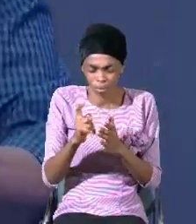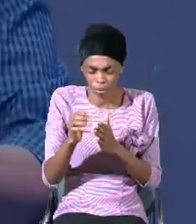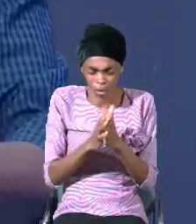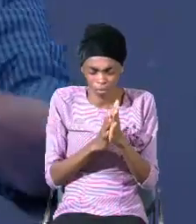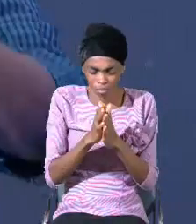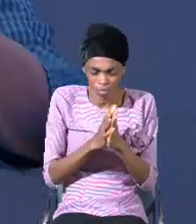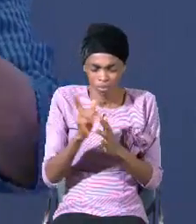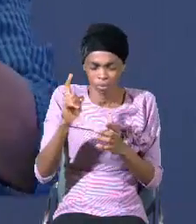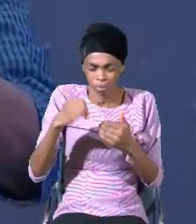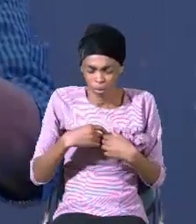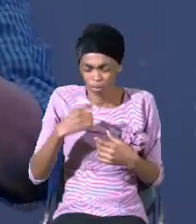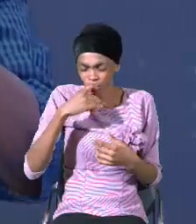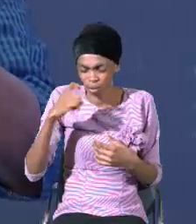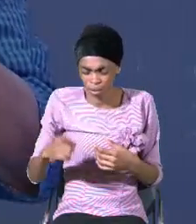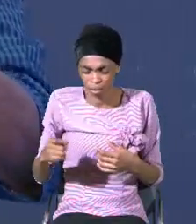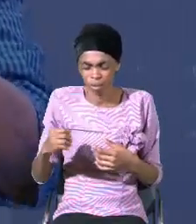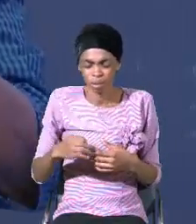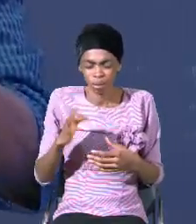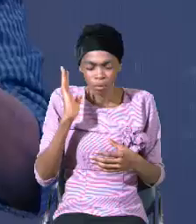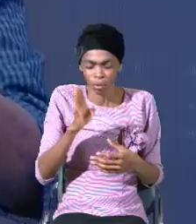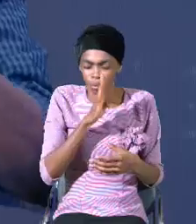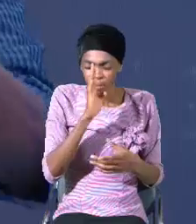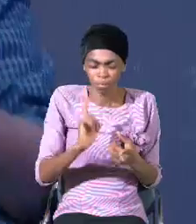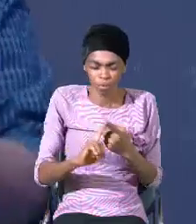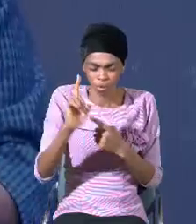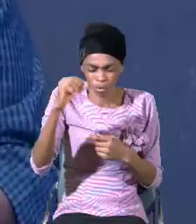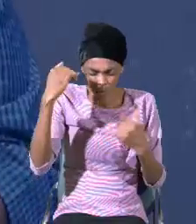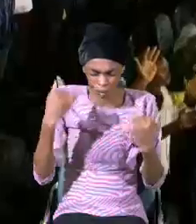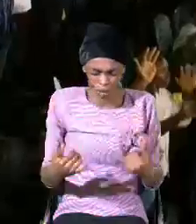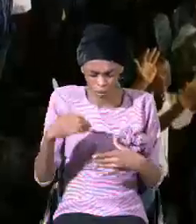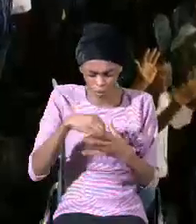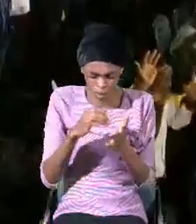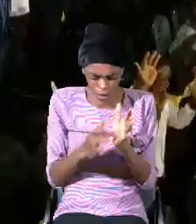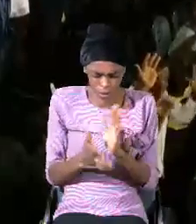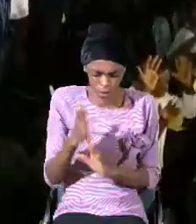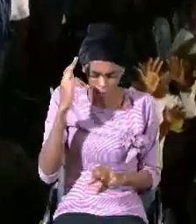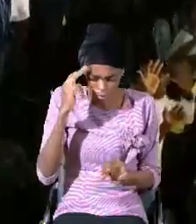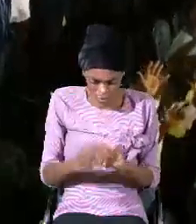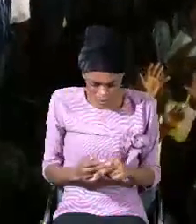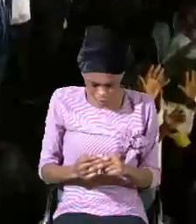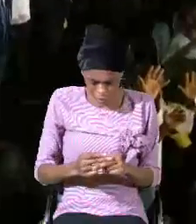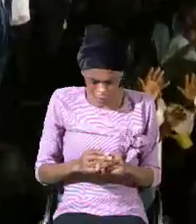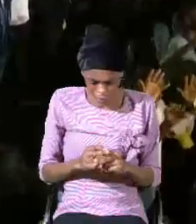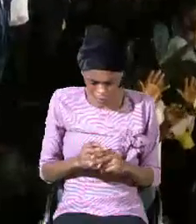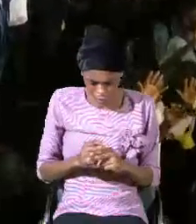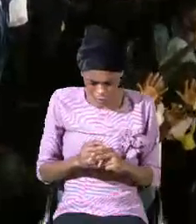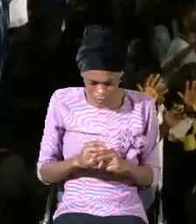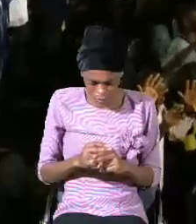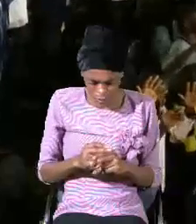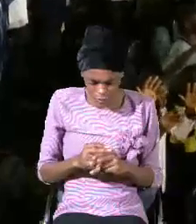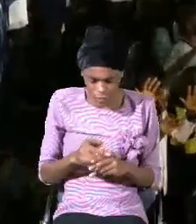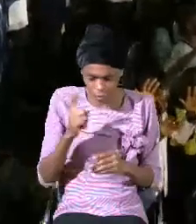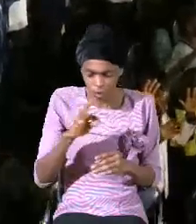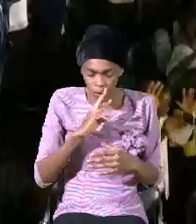have decreed, be given unto you right now in Jesus' name. You are